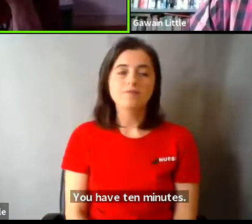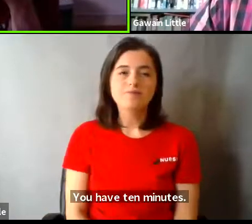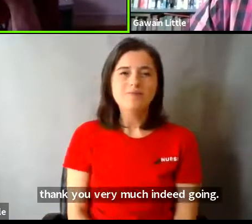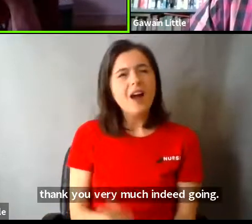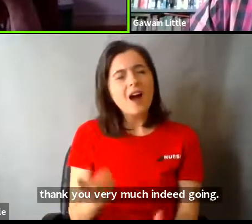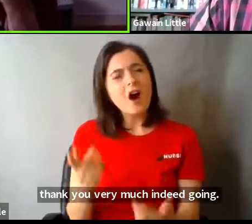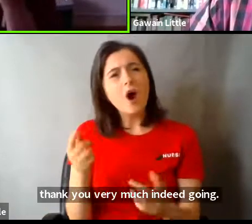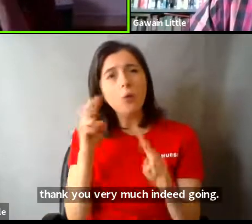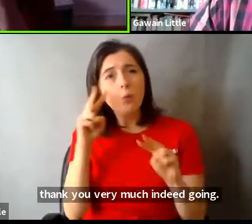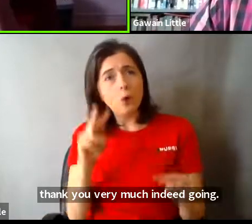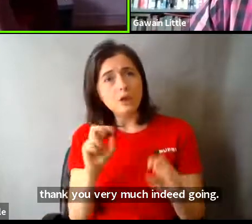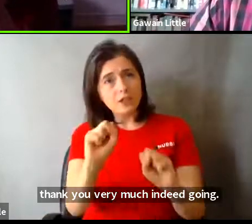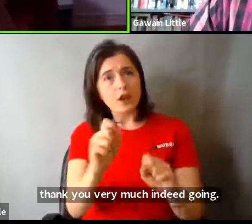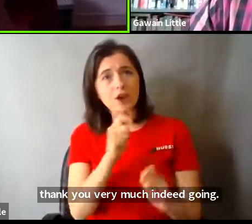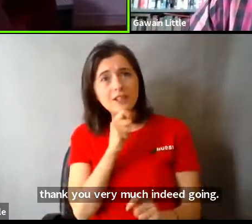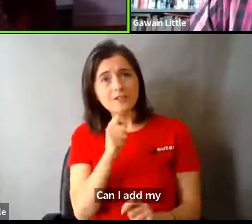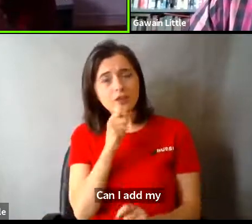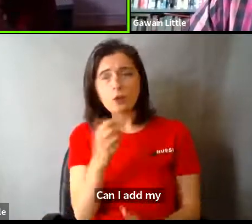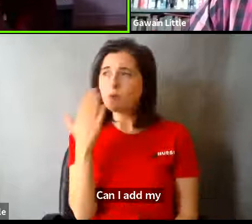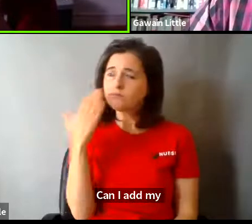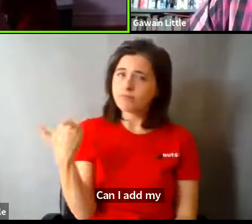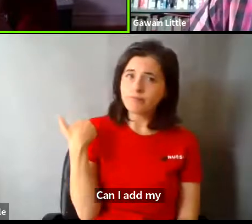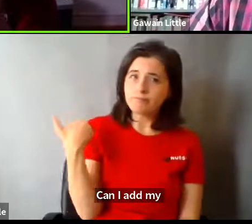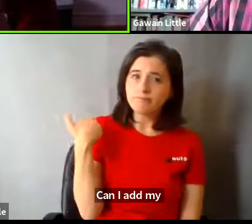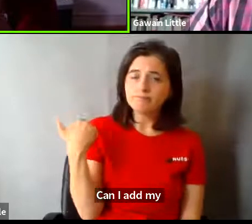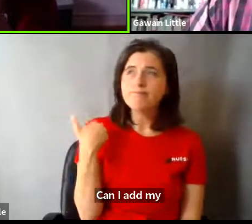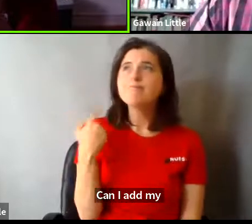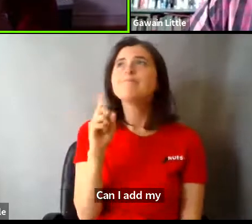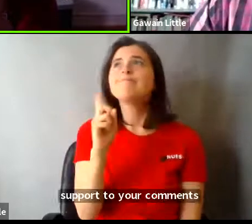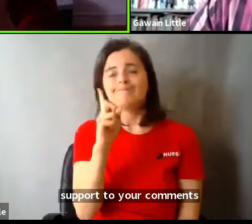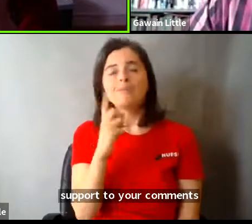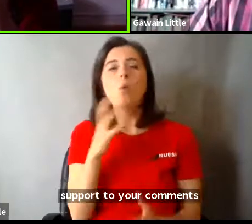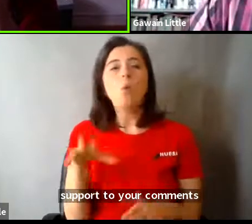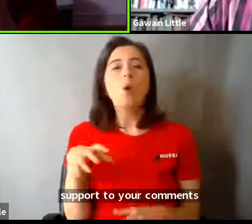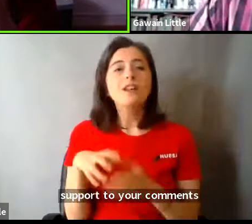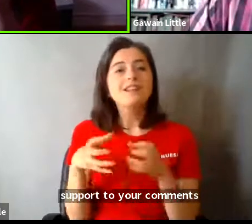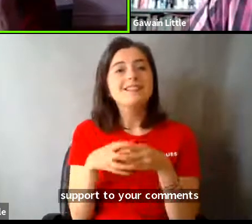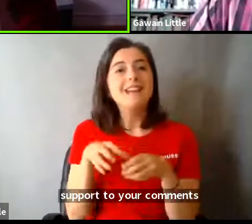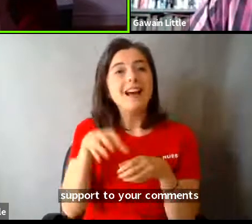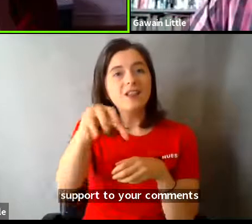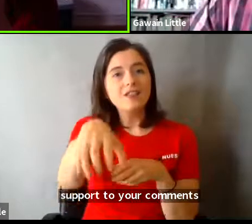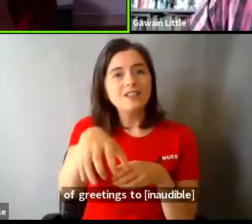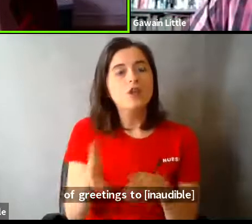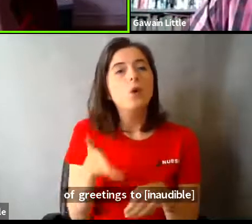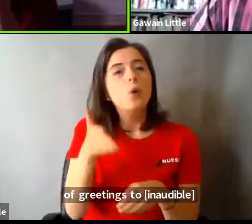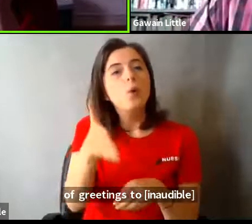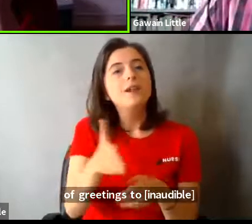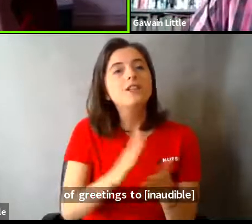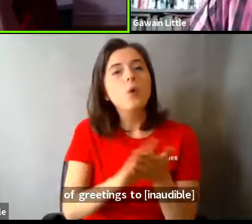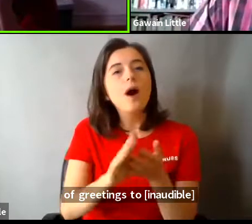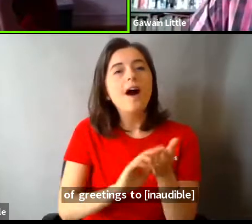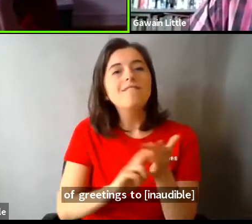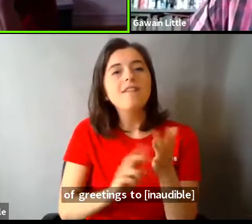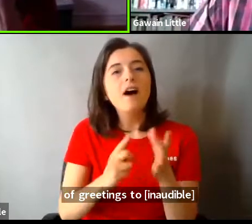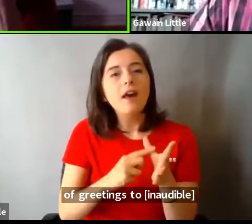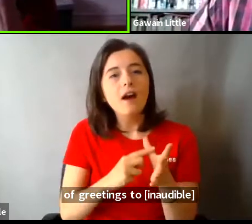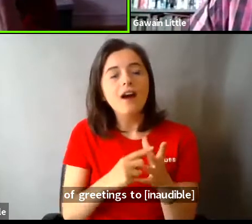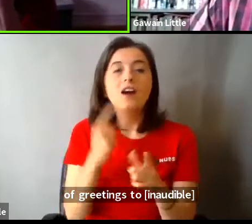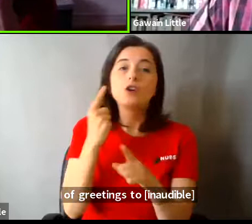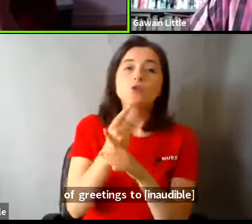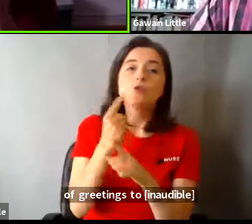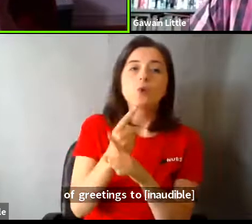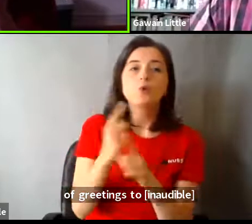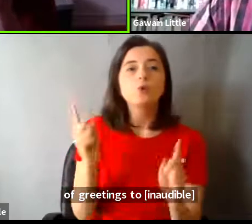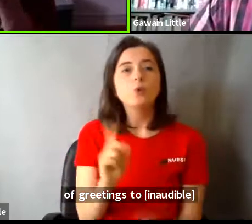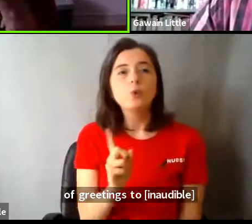speech about one session when we had a delegation and we were in Havana talking to the National Education Union